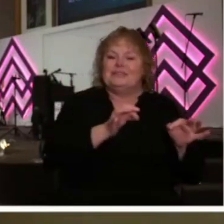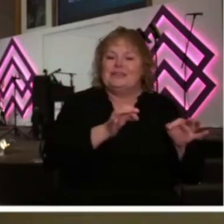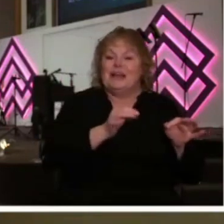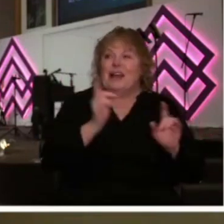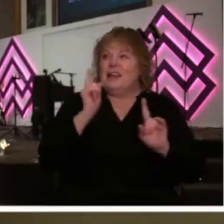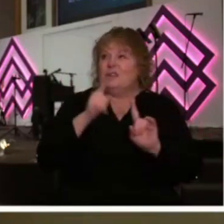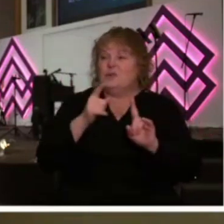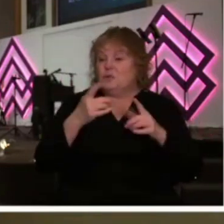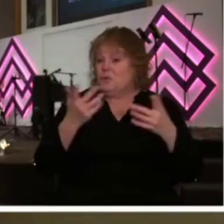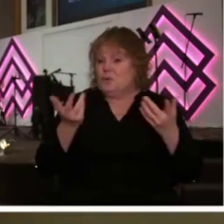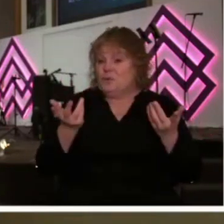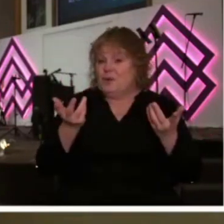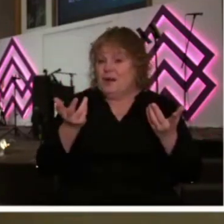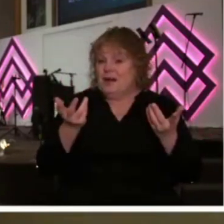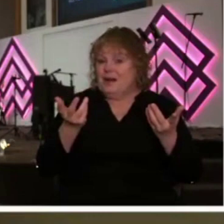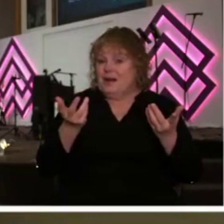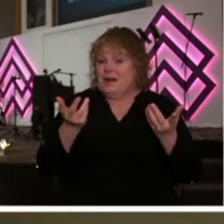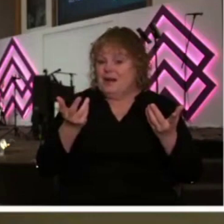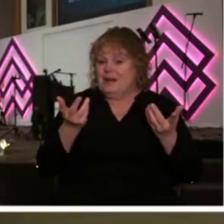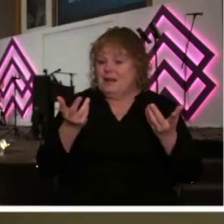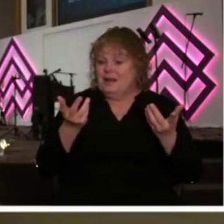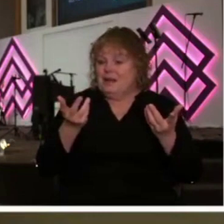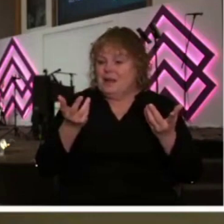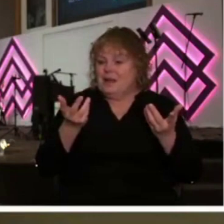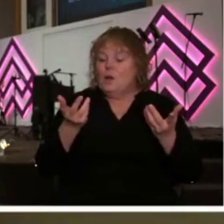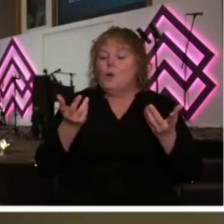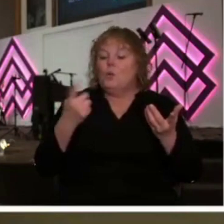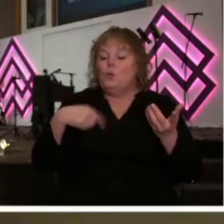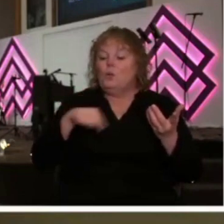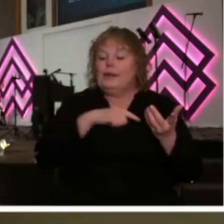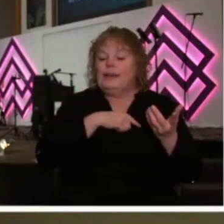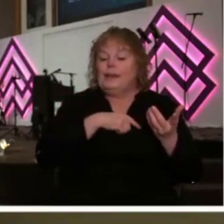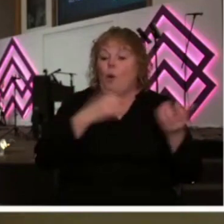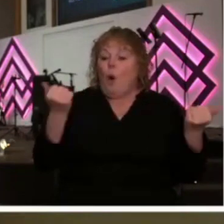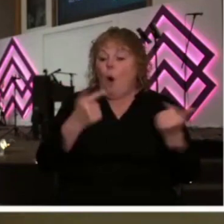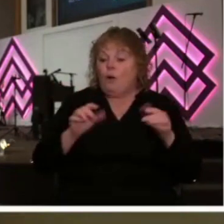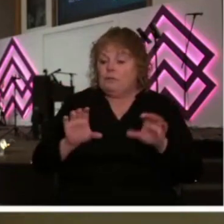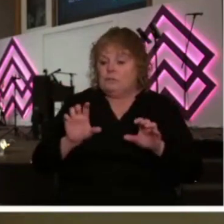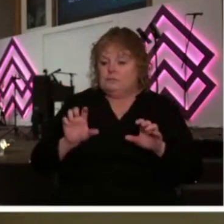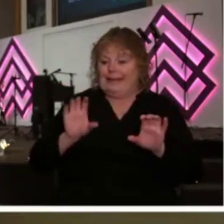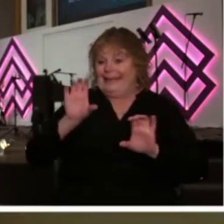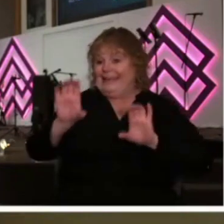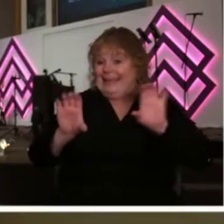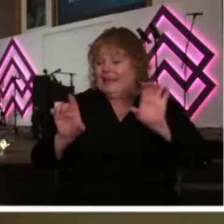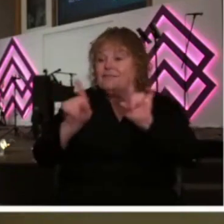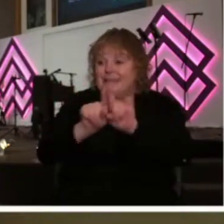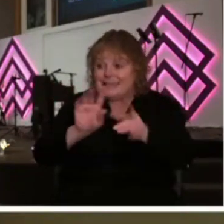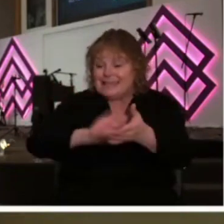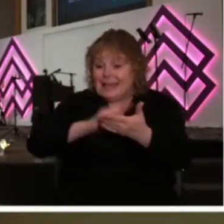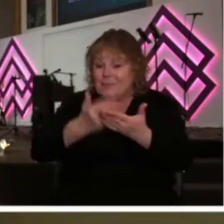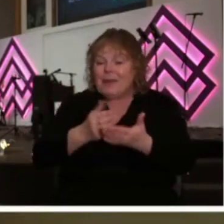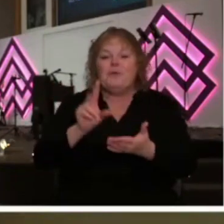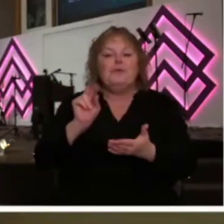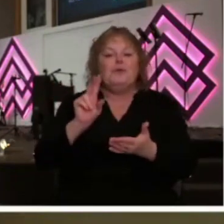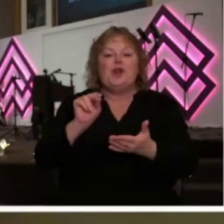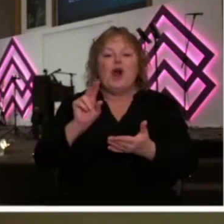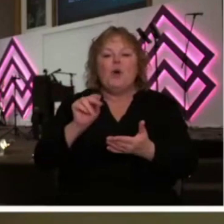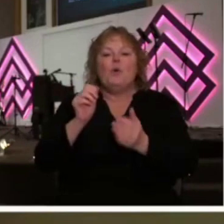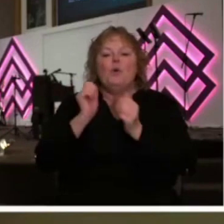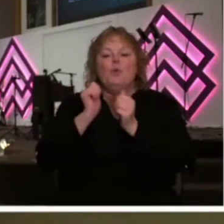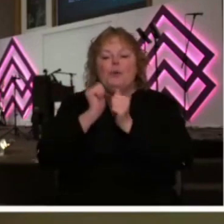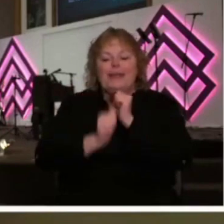this has been equal sacrifice, not equal gifts. Equal sacrifice, not equal